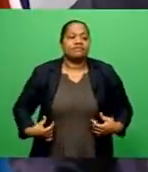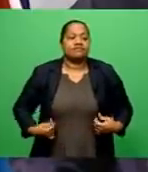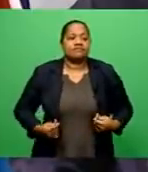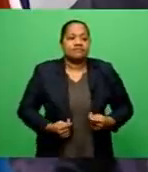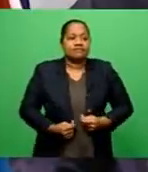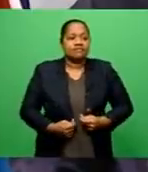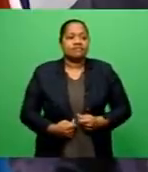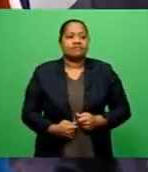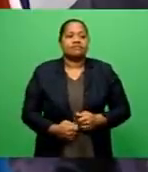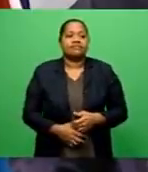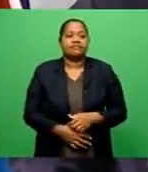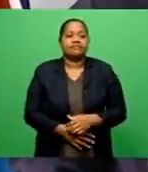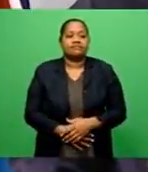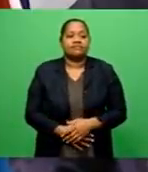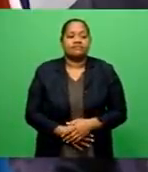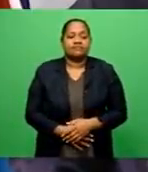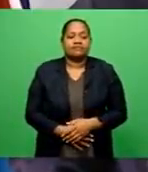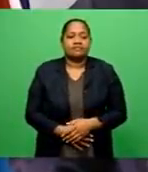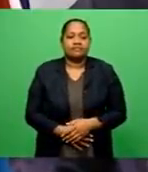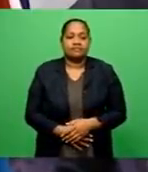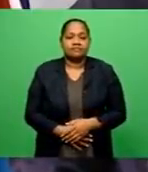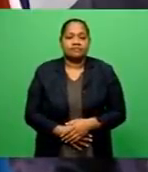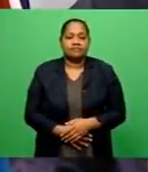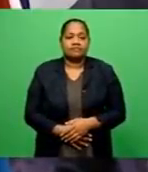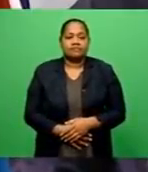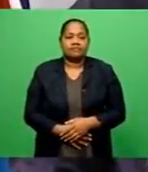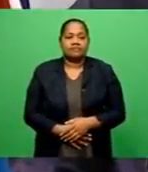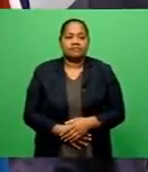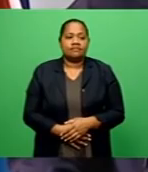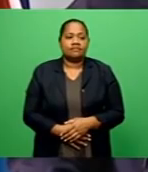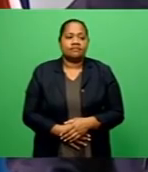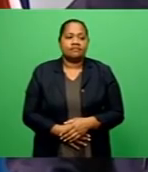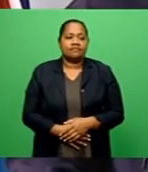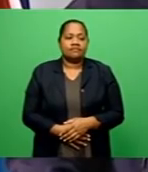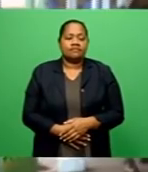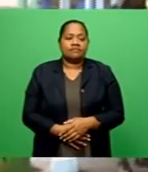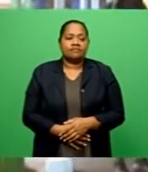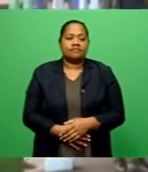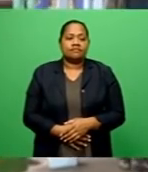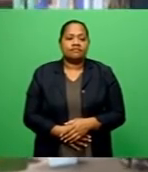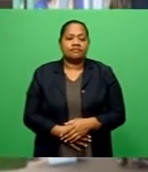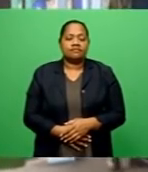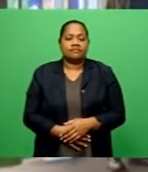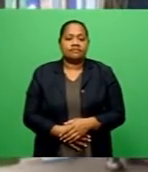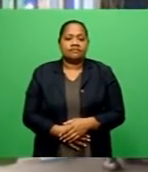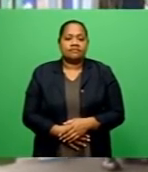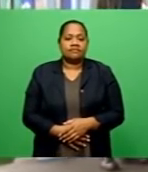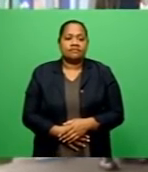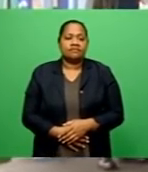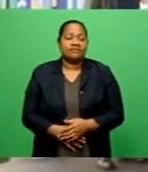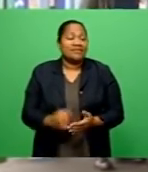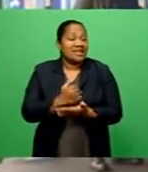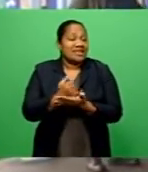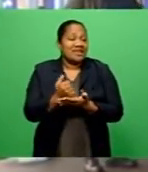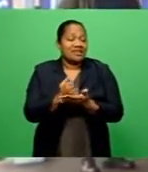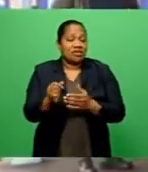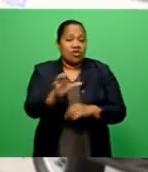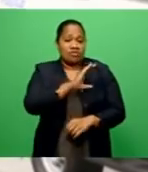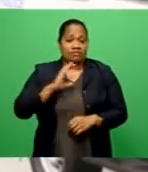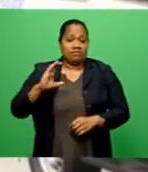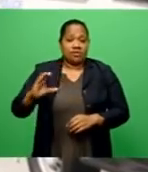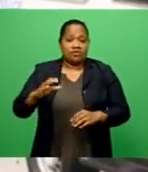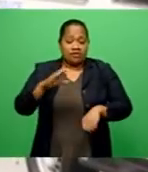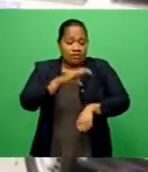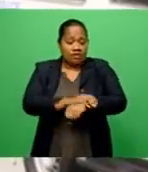revert to COVID-19 hours from 11 p.m. to 4 a.m. Acting Commissioner of Police Rusiate Tundravu says